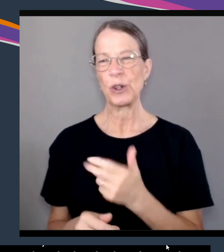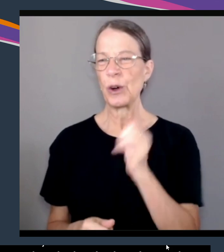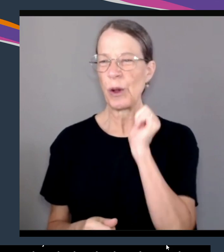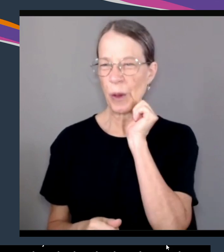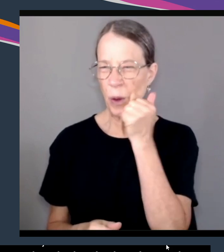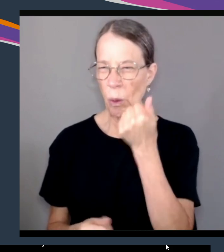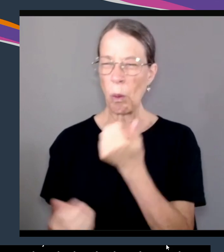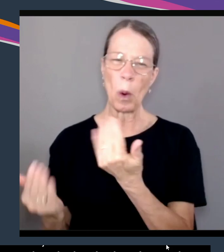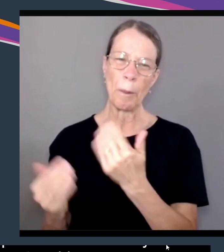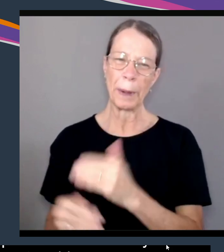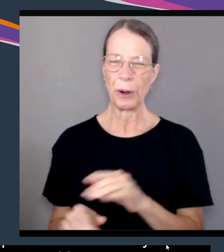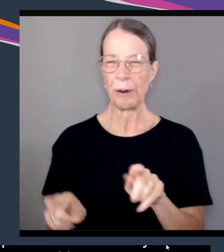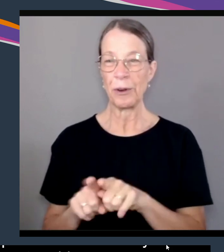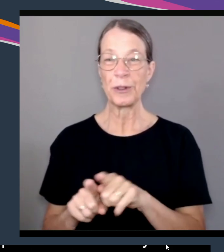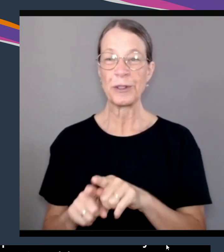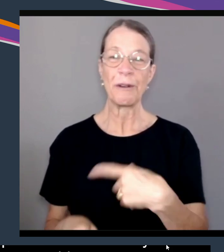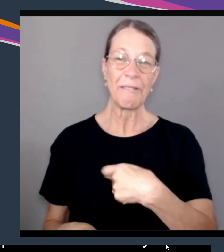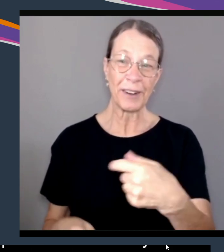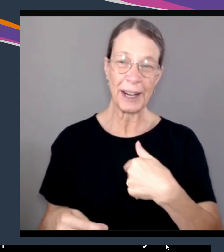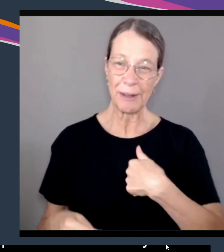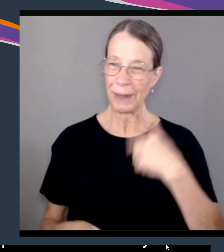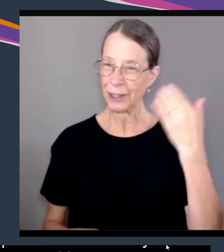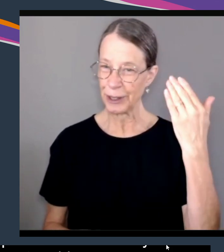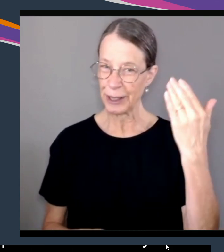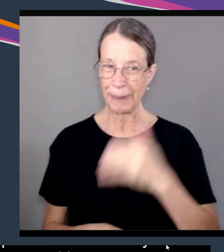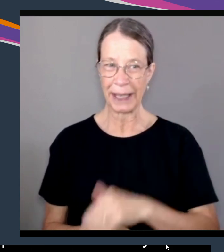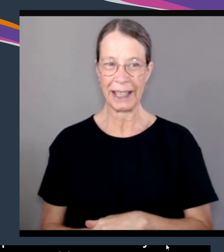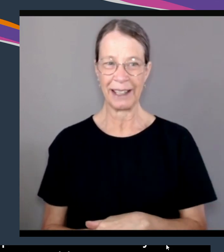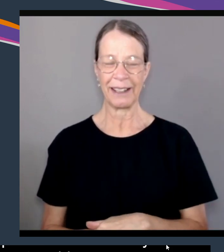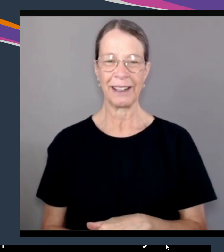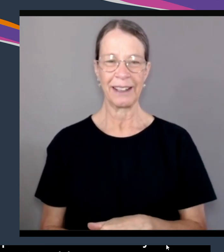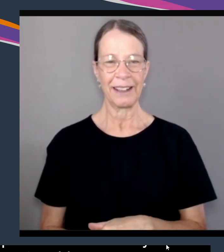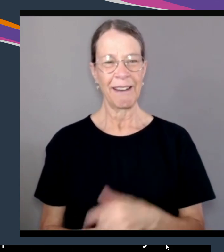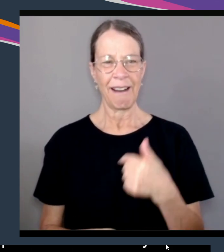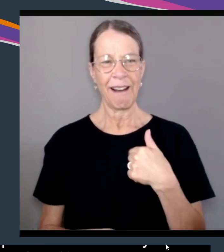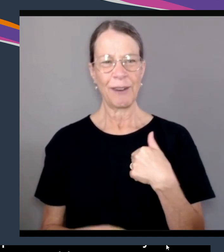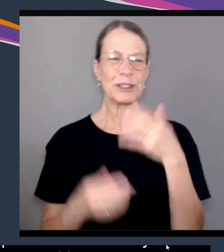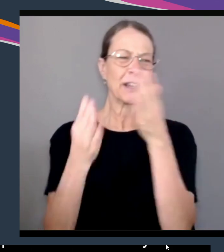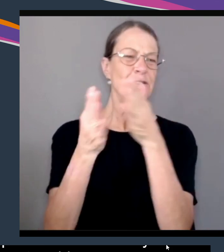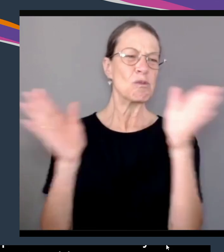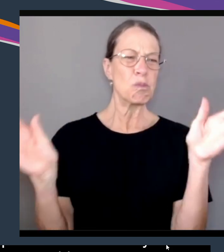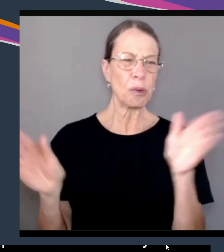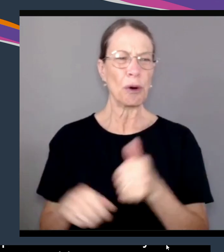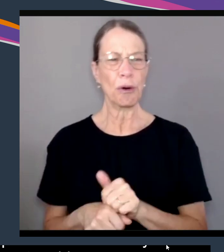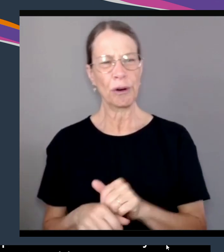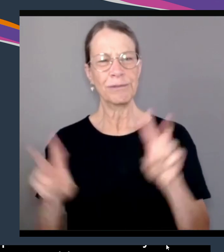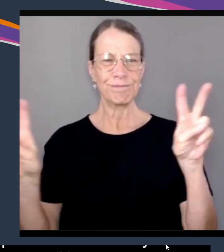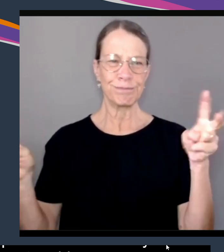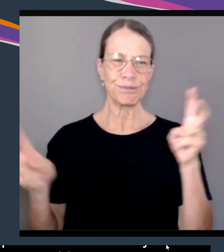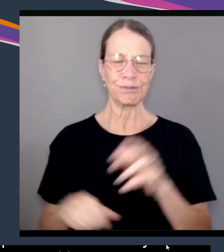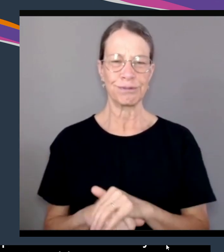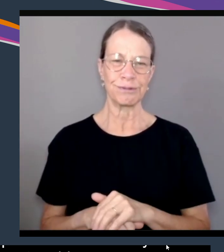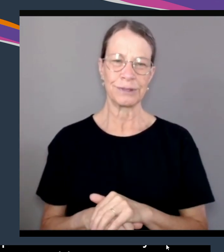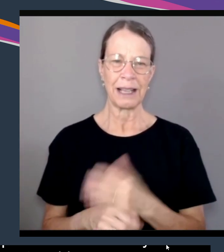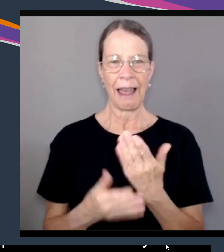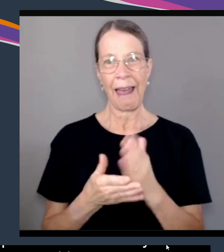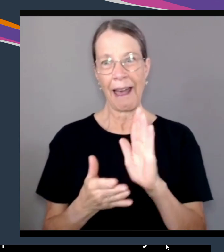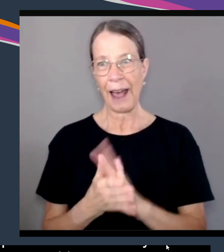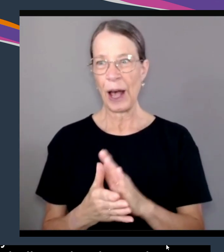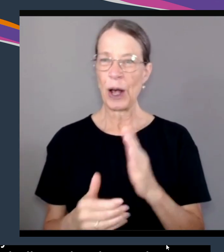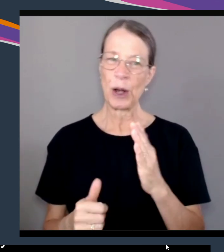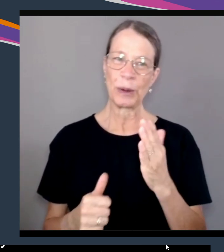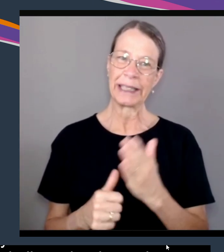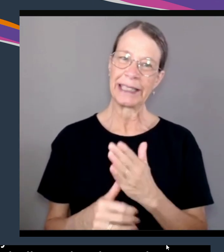and the invitation to speak. It was a broad brief I was given, you know, how Indigenous knowledge can help shape